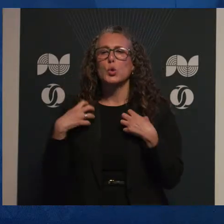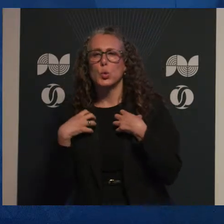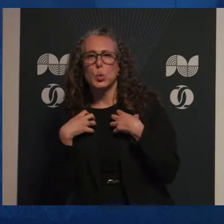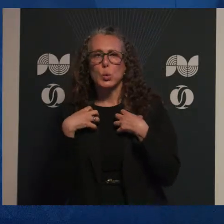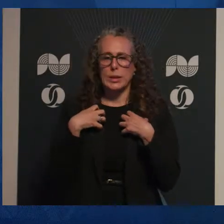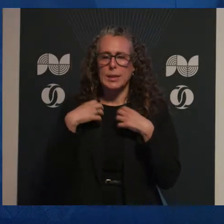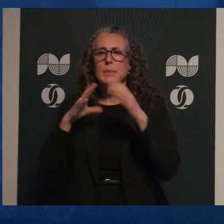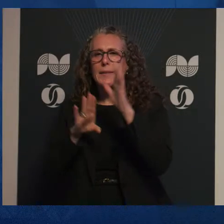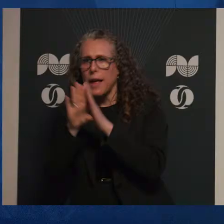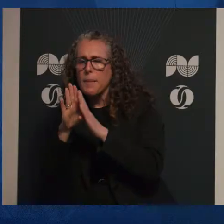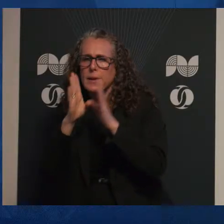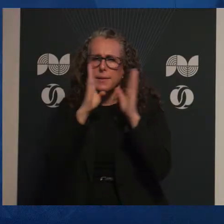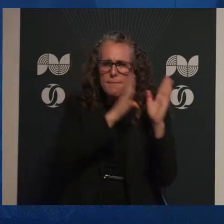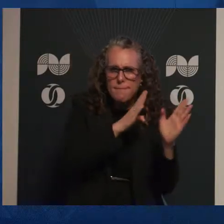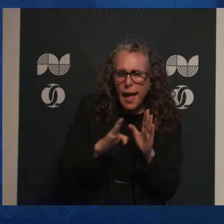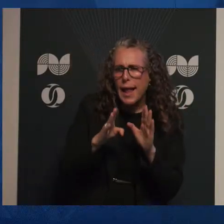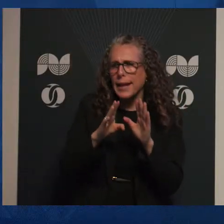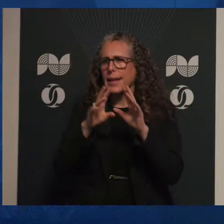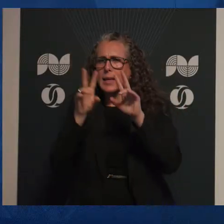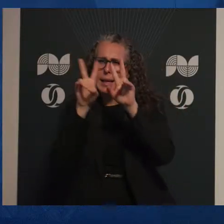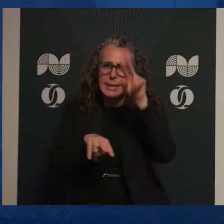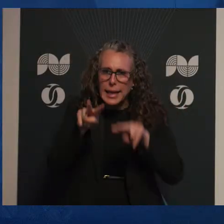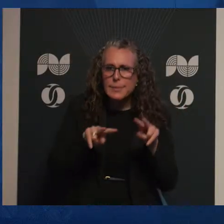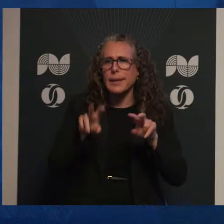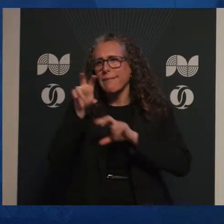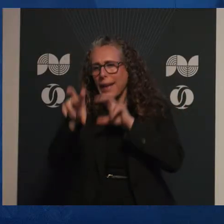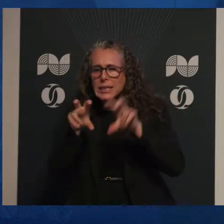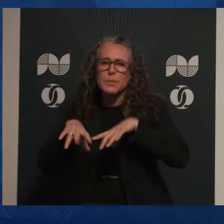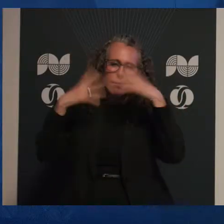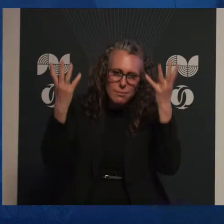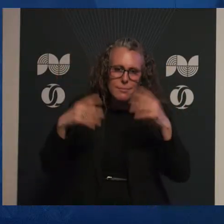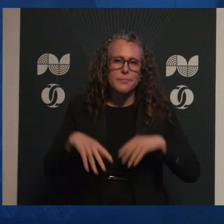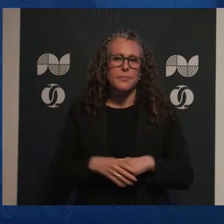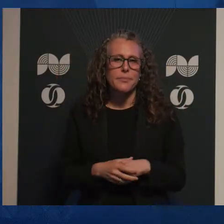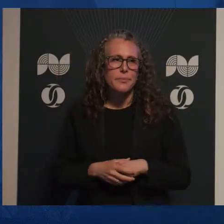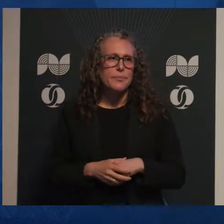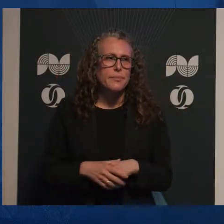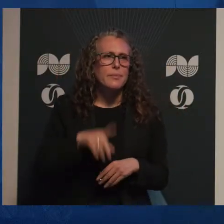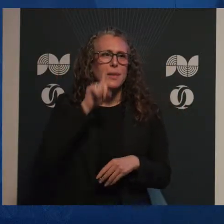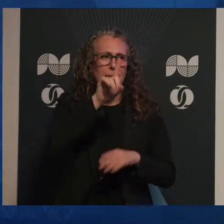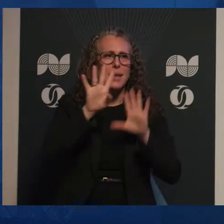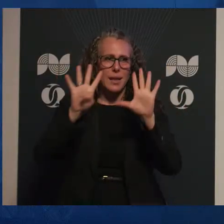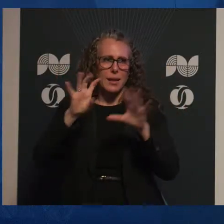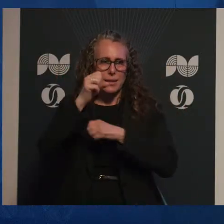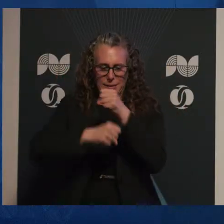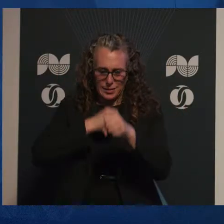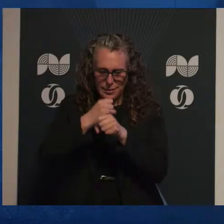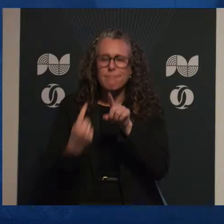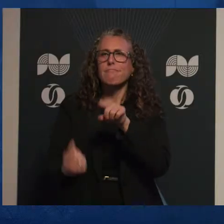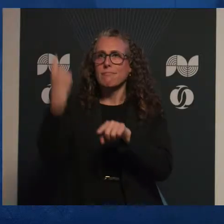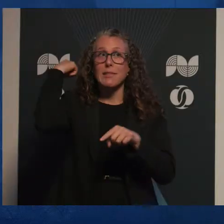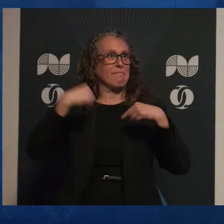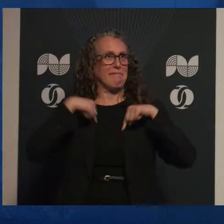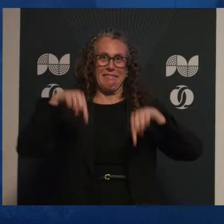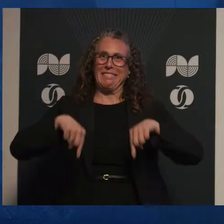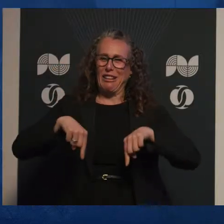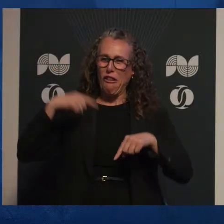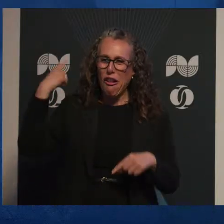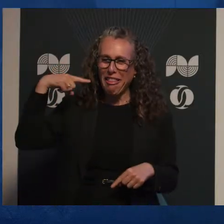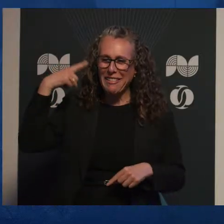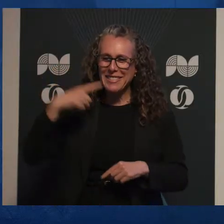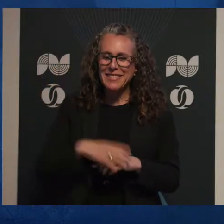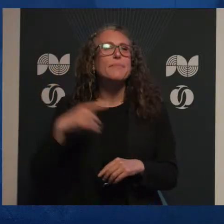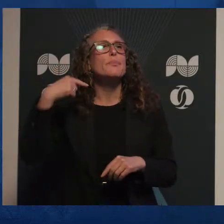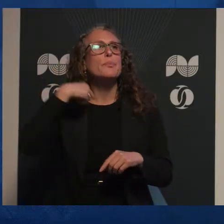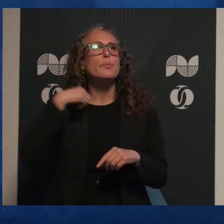planning, assessment, investment, whatever. 19 years ago, I was here in London, attending